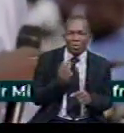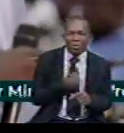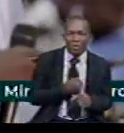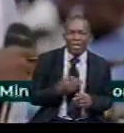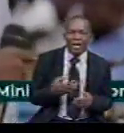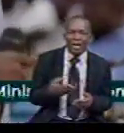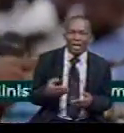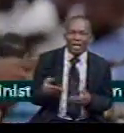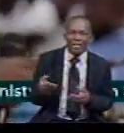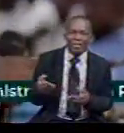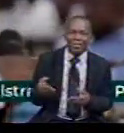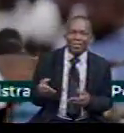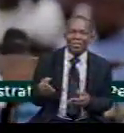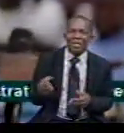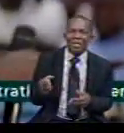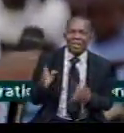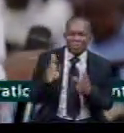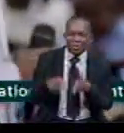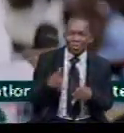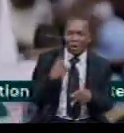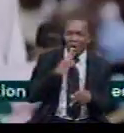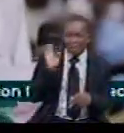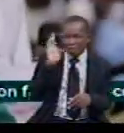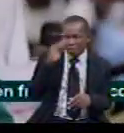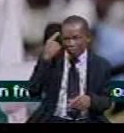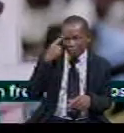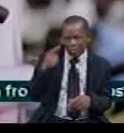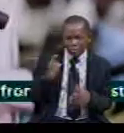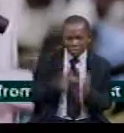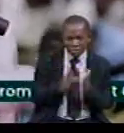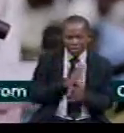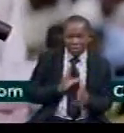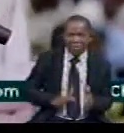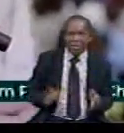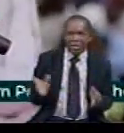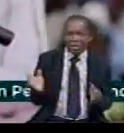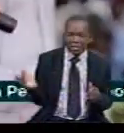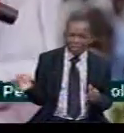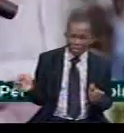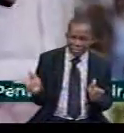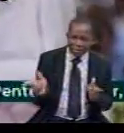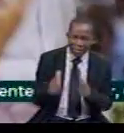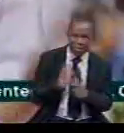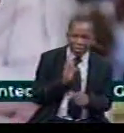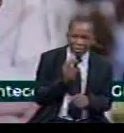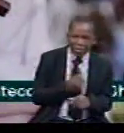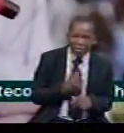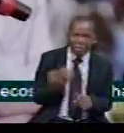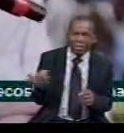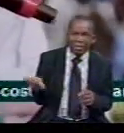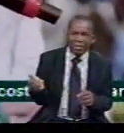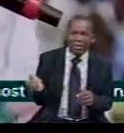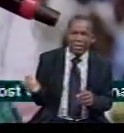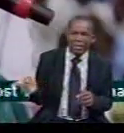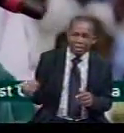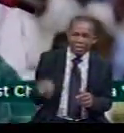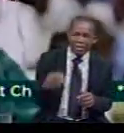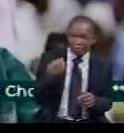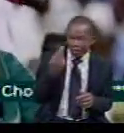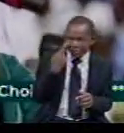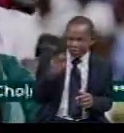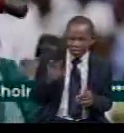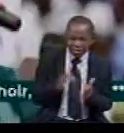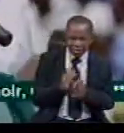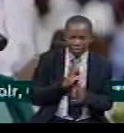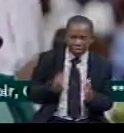when people are looking for Jesus and they meet us, they should be able to see Jesus through us. So the song this morning we are ministering is that we want the